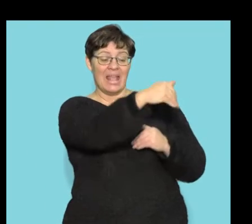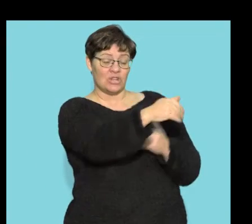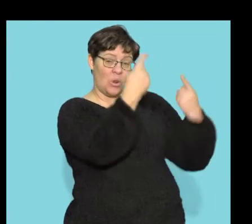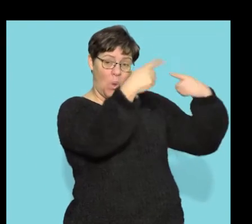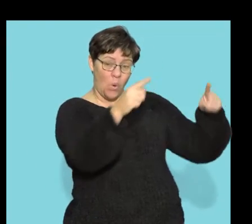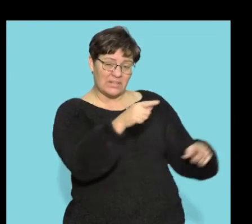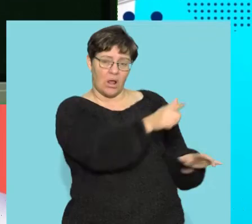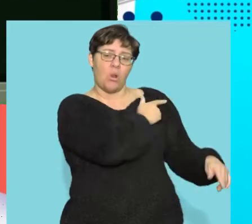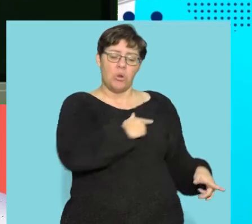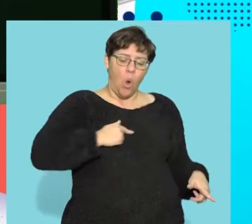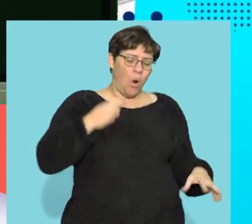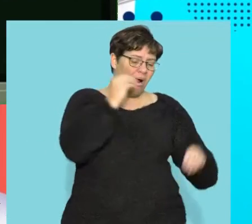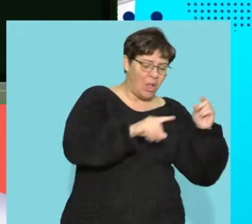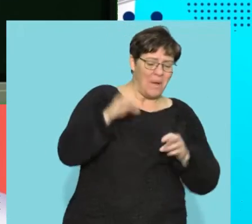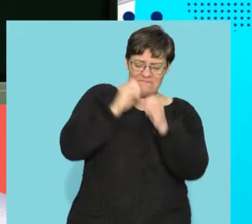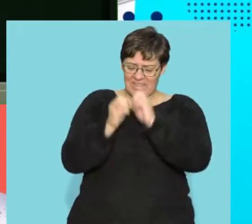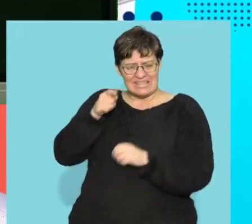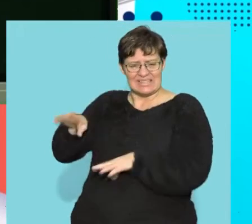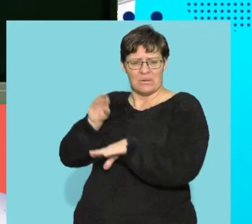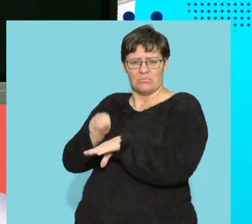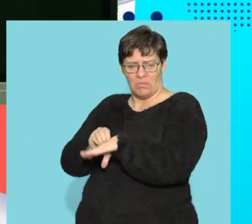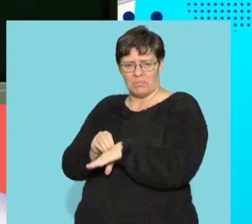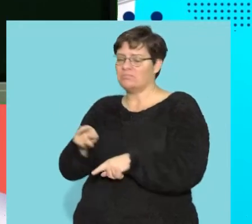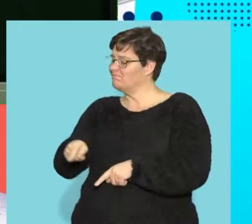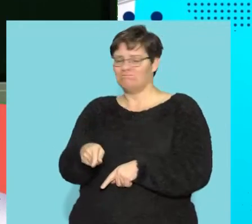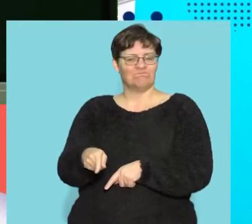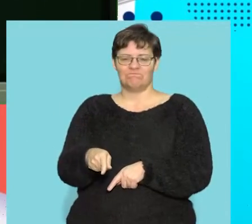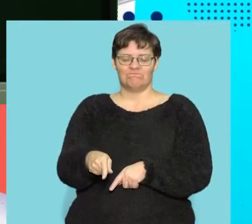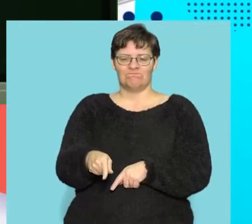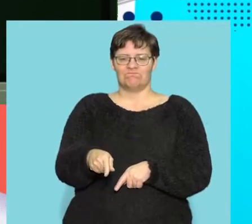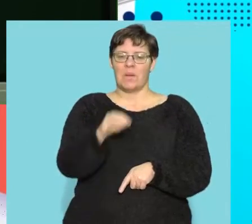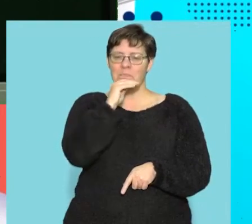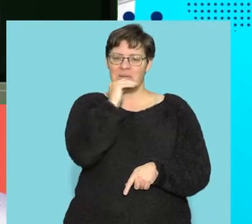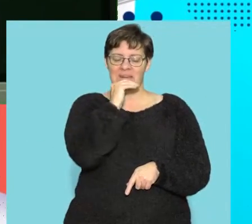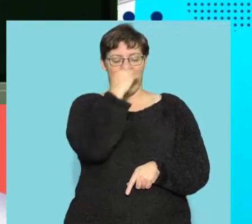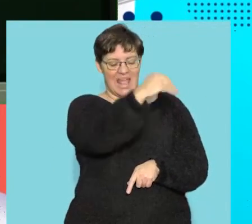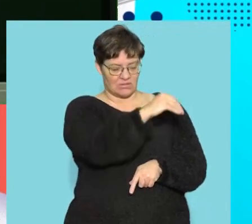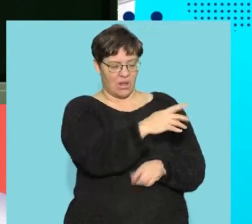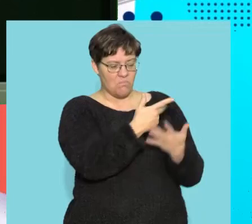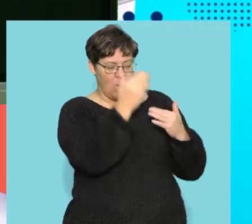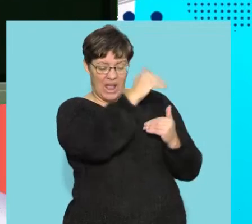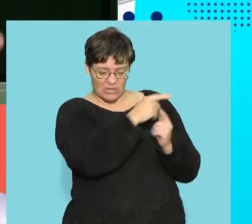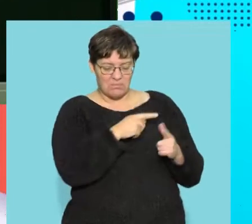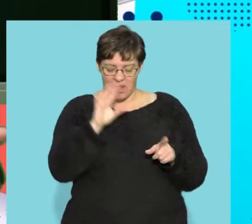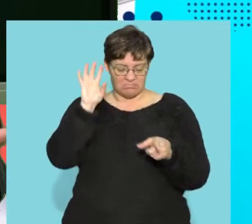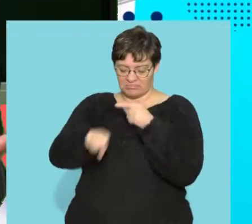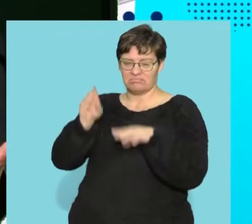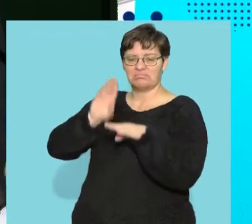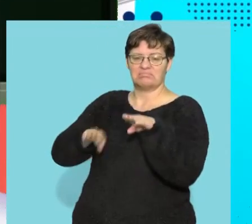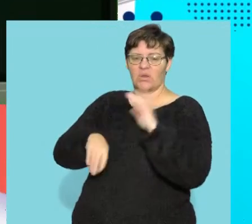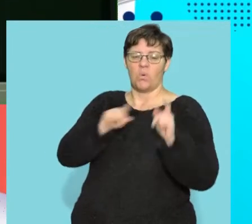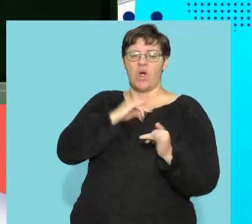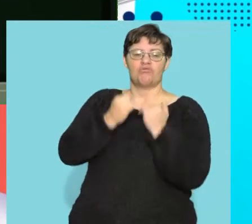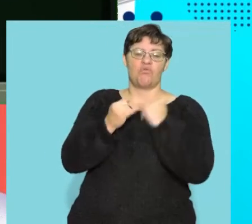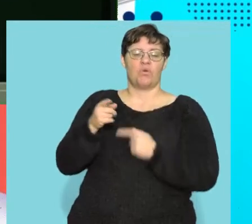internal process is done within the company, and obviously the external process is done outside the company by an auditing